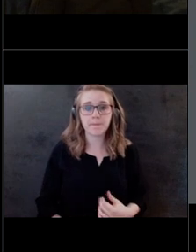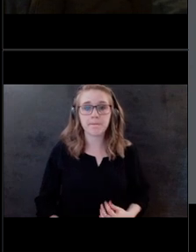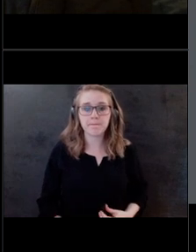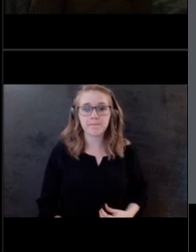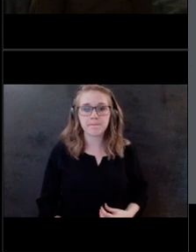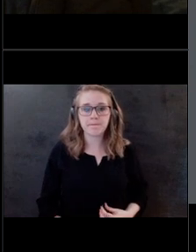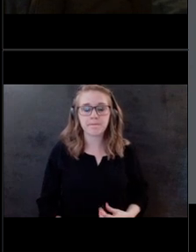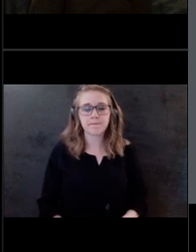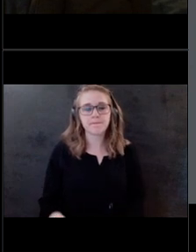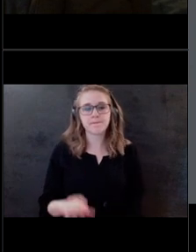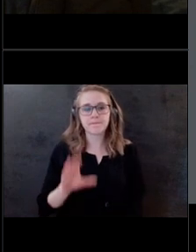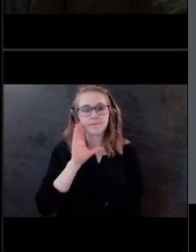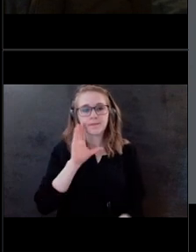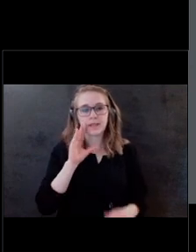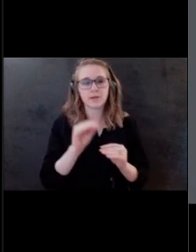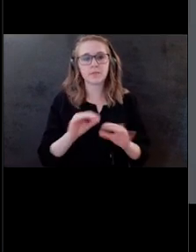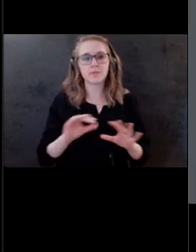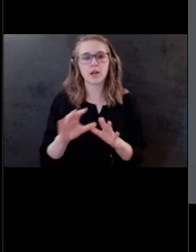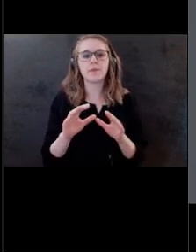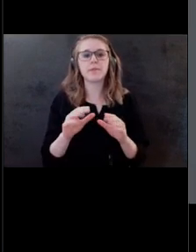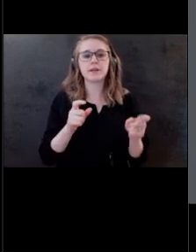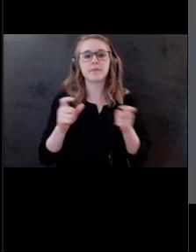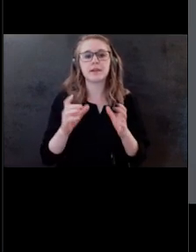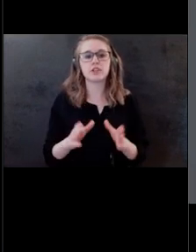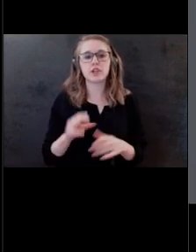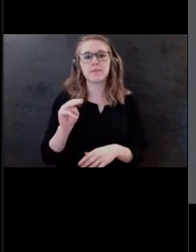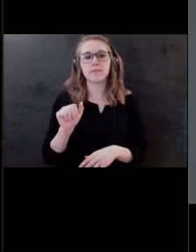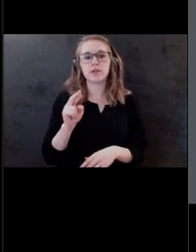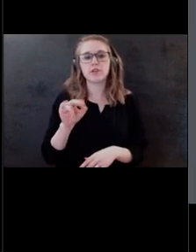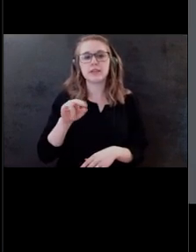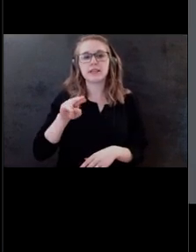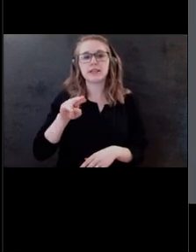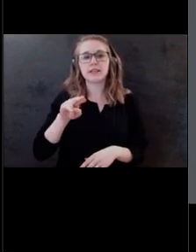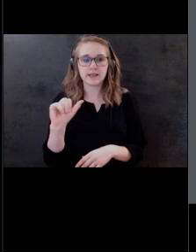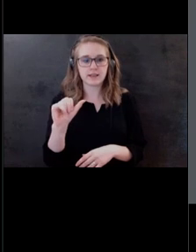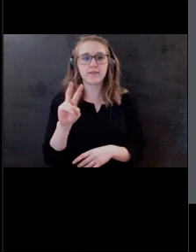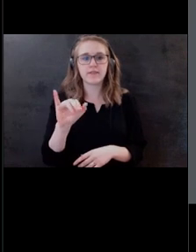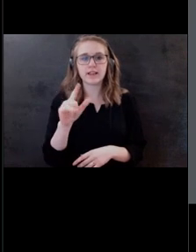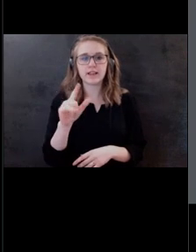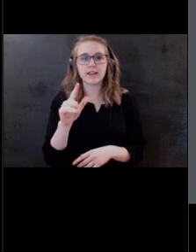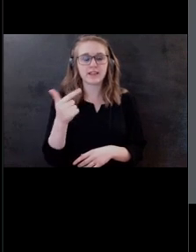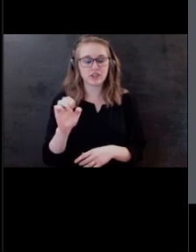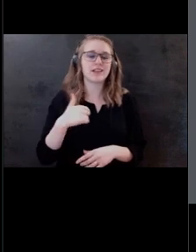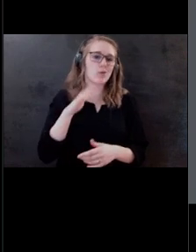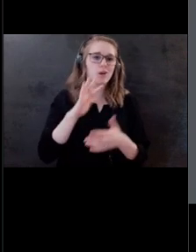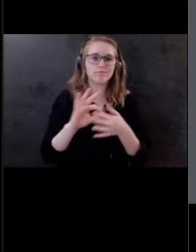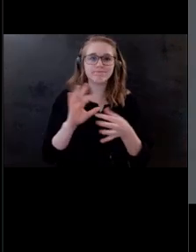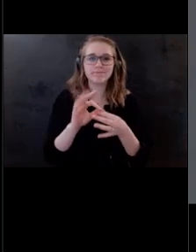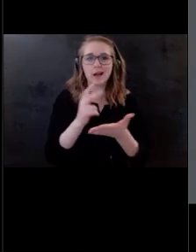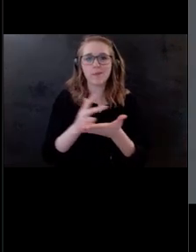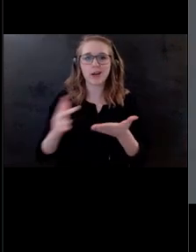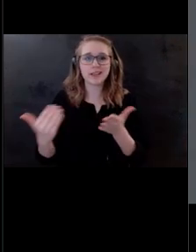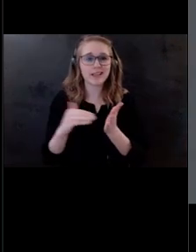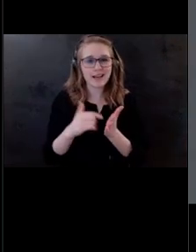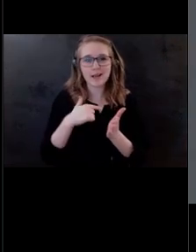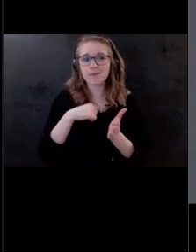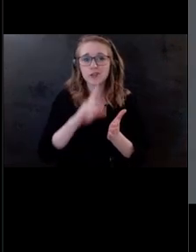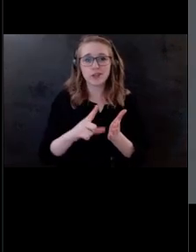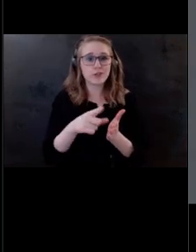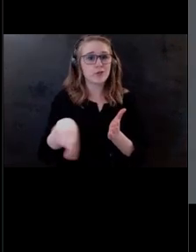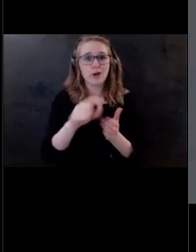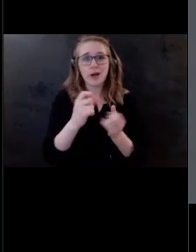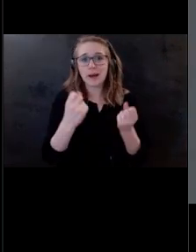Rick Dunston, property manager at Marina Village. I'm going to talk about the parking here again. It's a highlight. I'm sure you guys got a bunch of emails from my residents. You